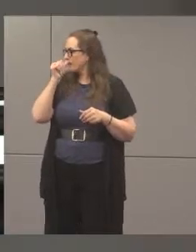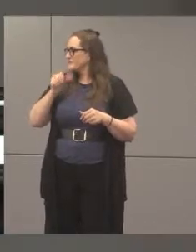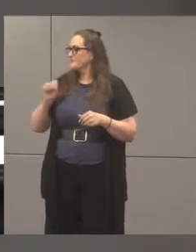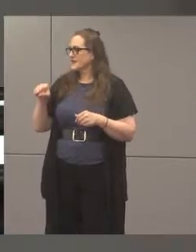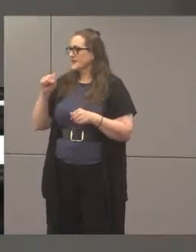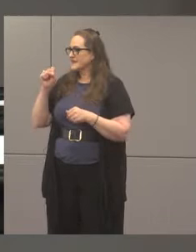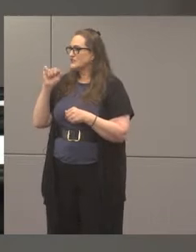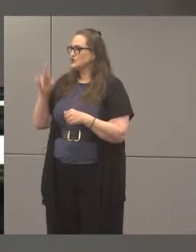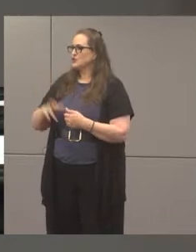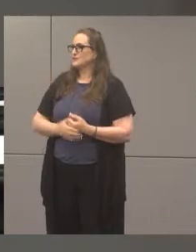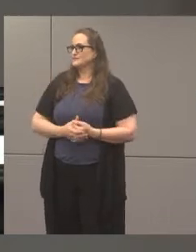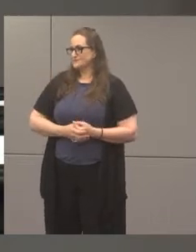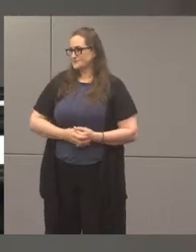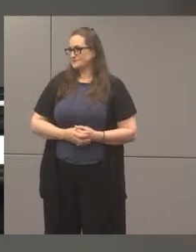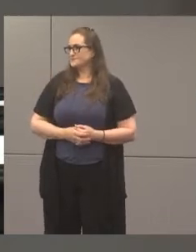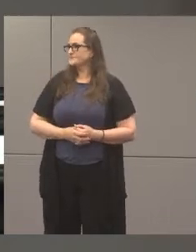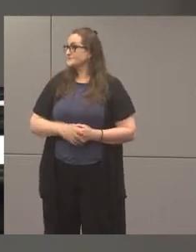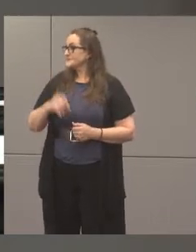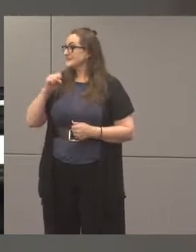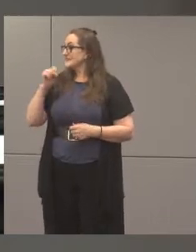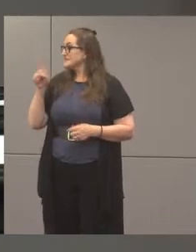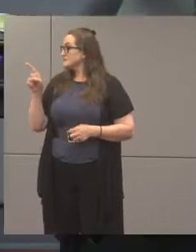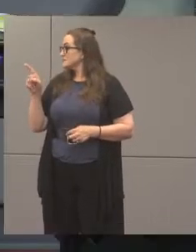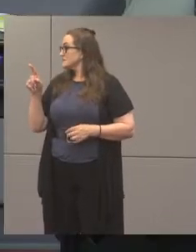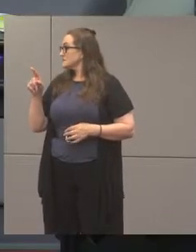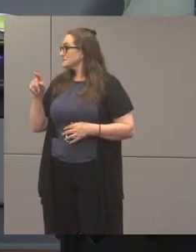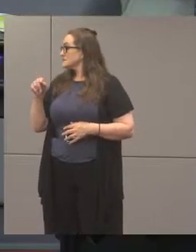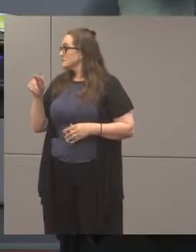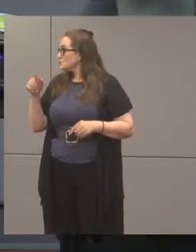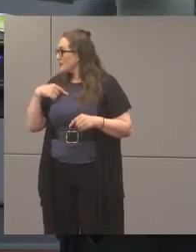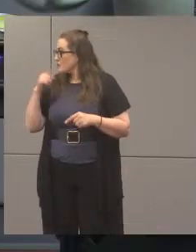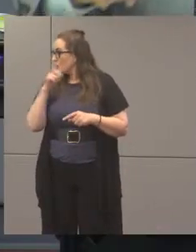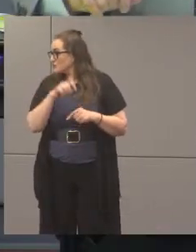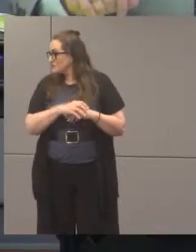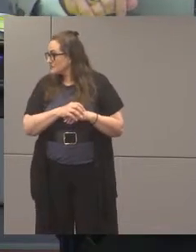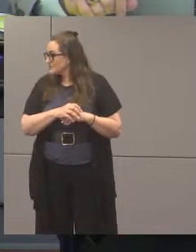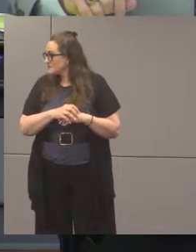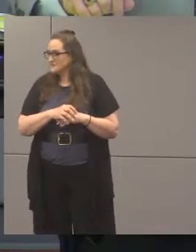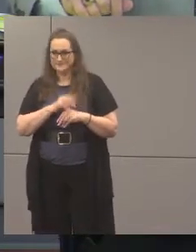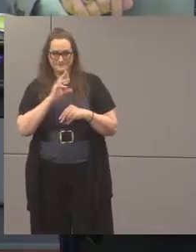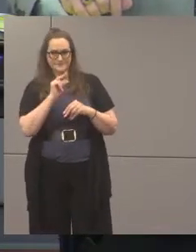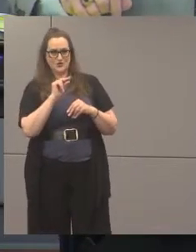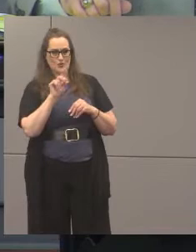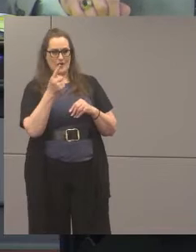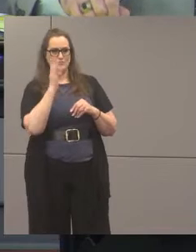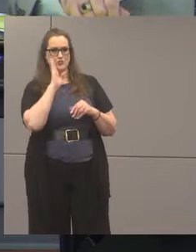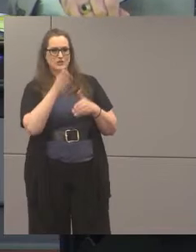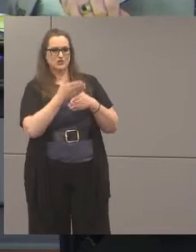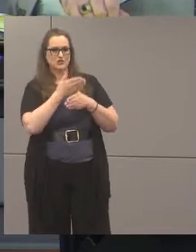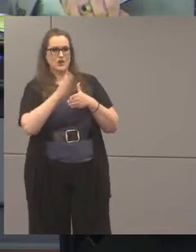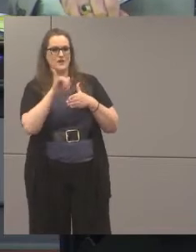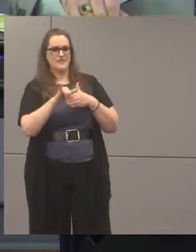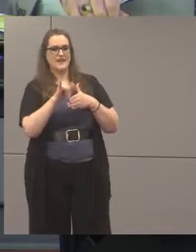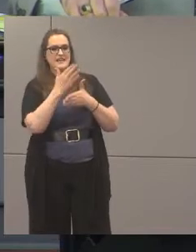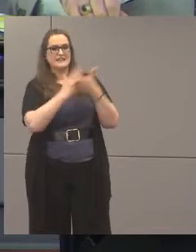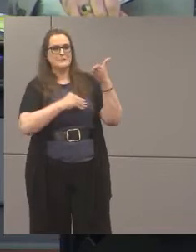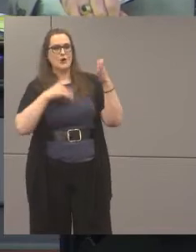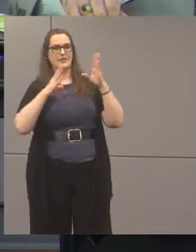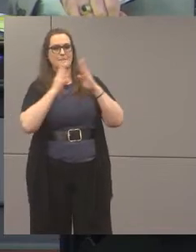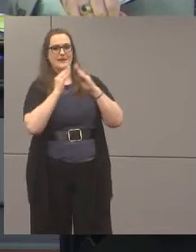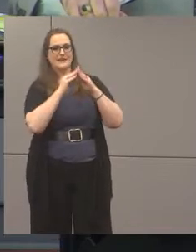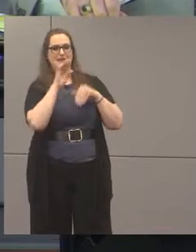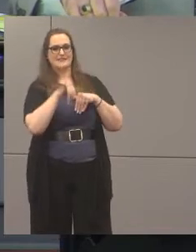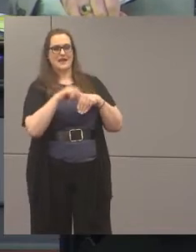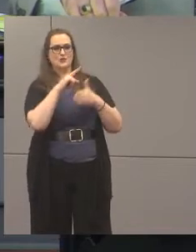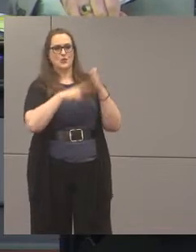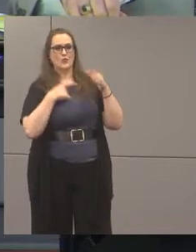Yes, sir. Yes? Oh, Dr. Did you have a question? No, I was just going to share that as a part of the meeting, that is